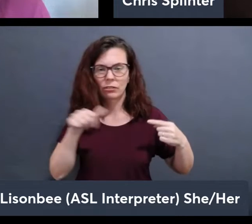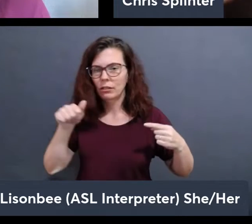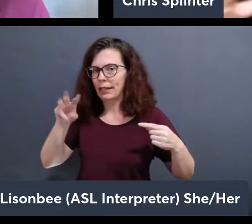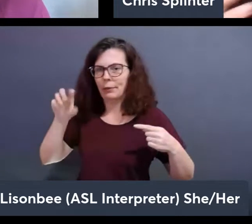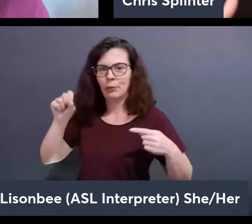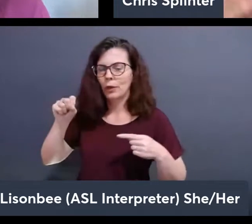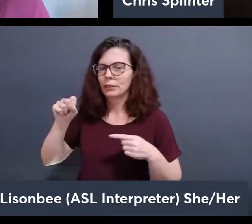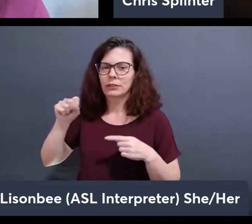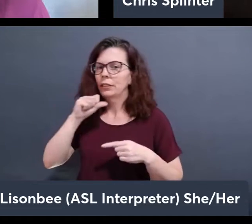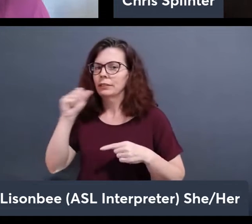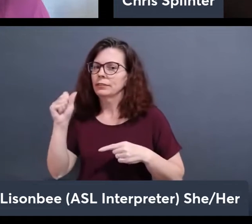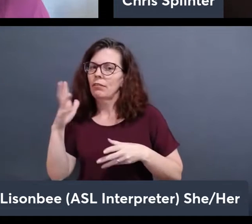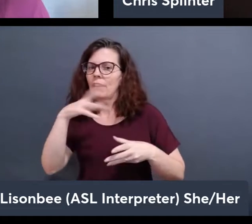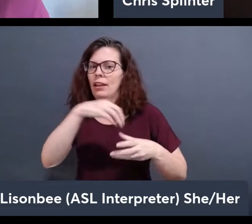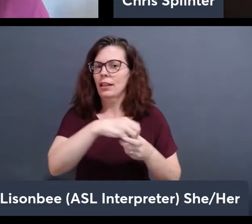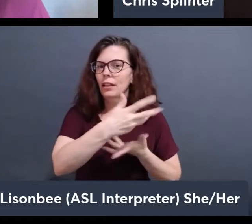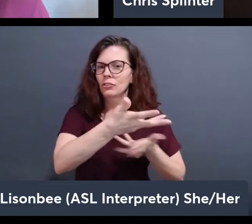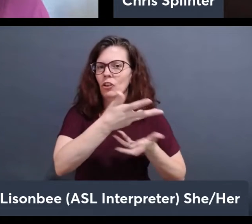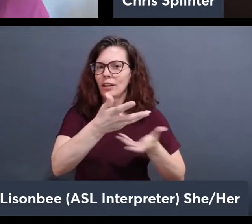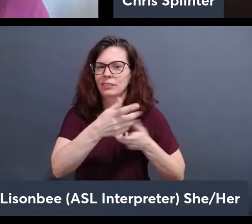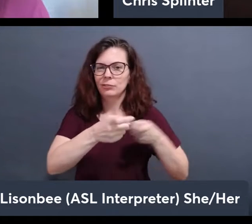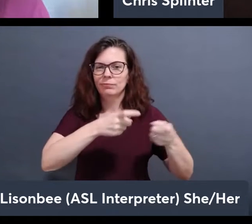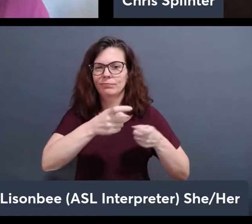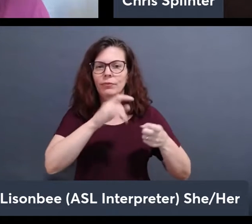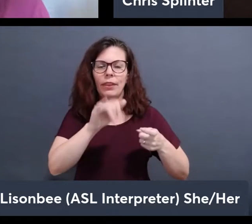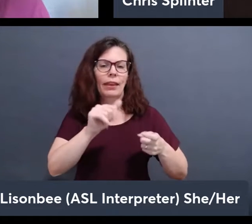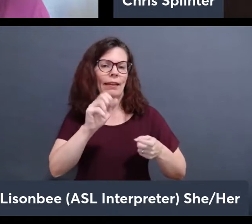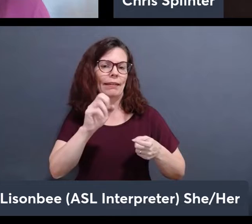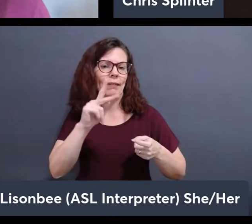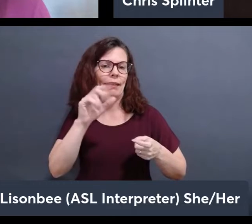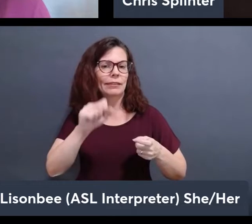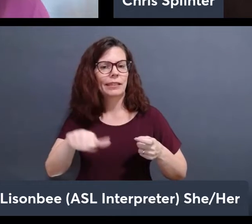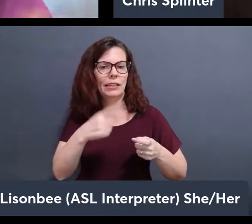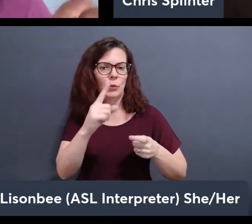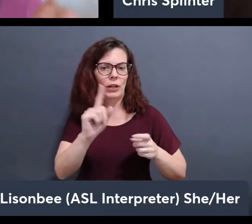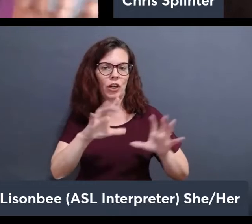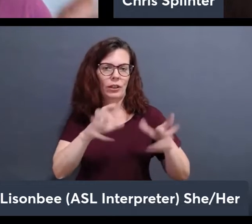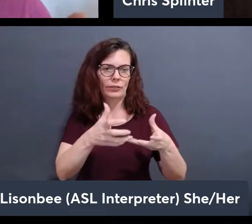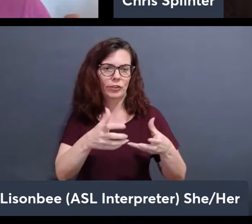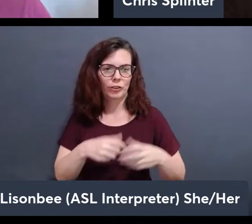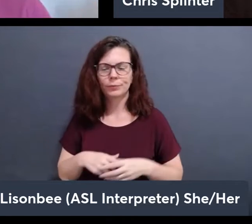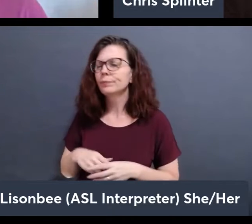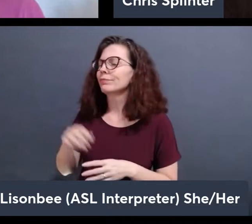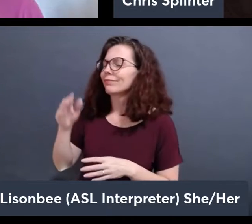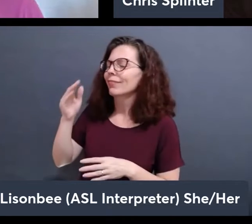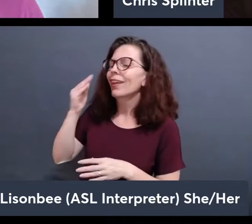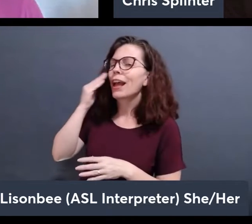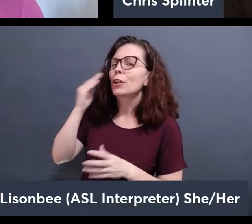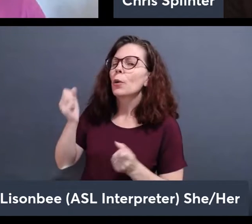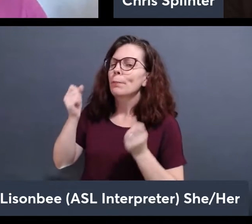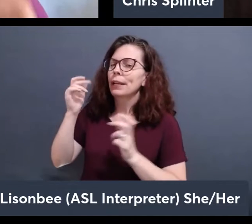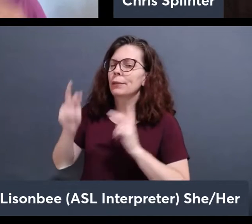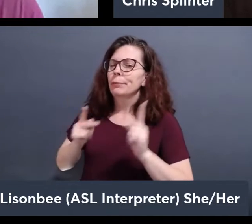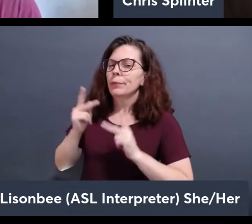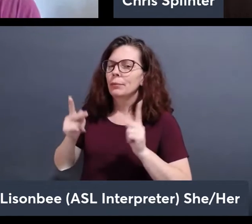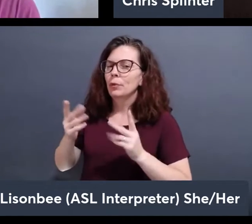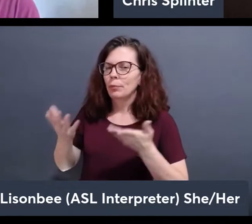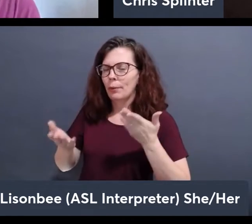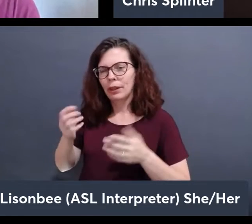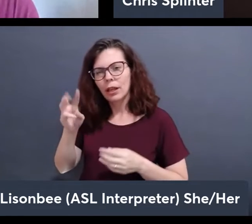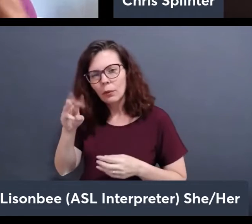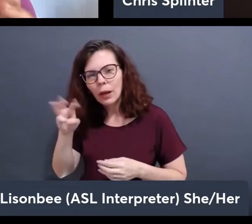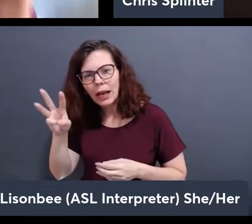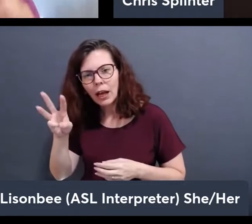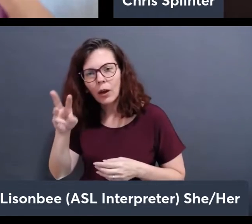like reaching in and trying to orchestrate that EKS Anywhere cluster. I know there's probably a lot of people that are like, wow, that